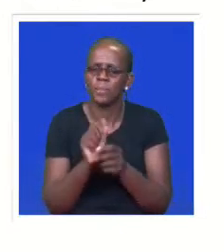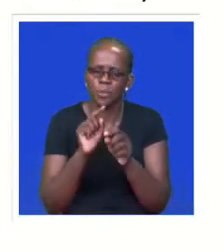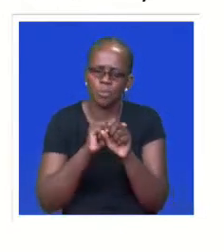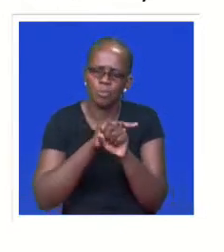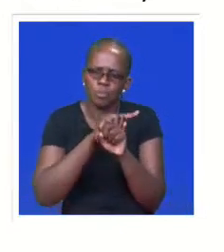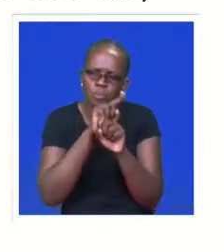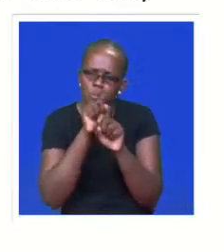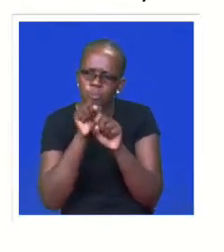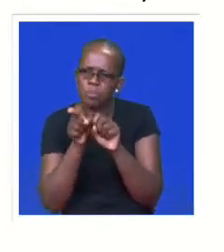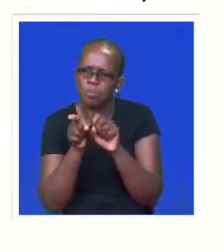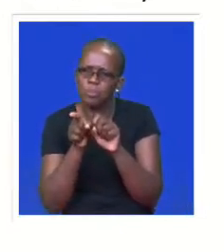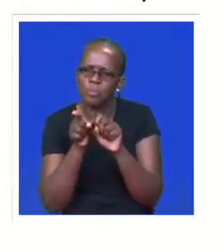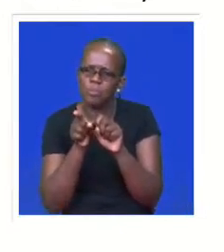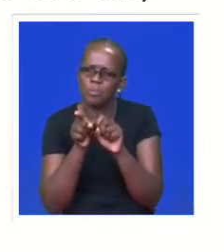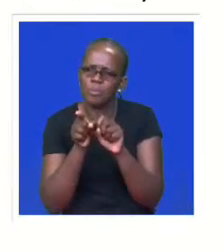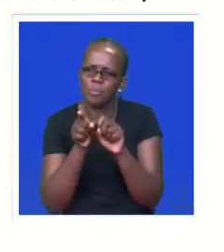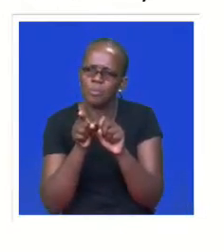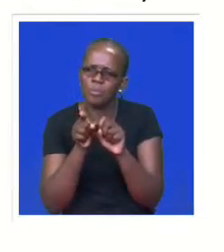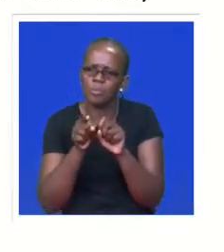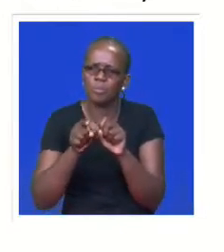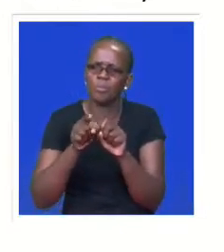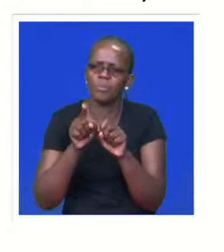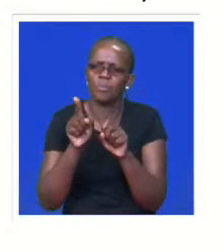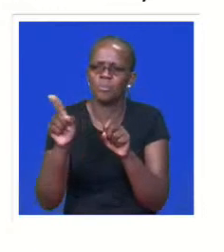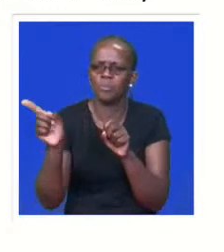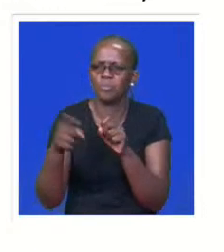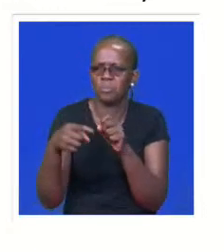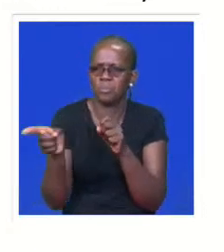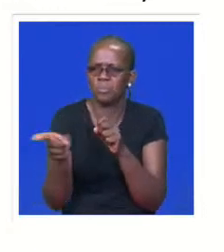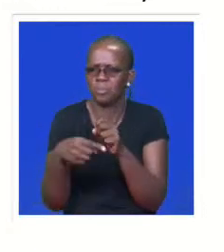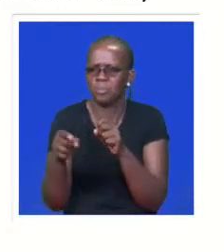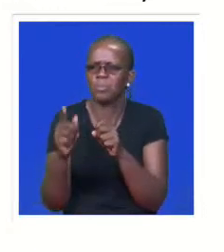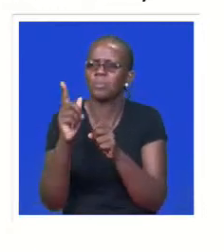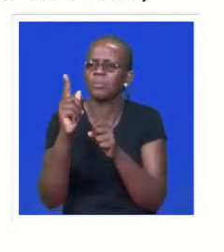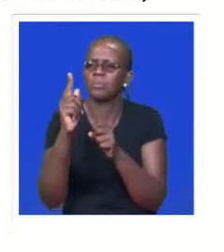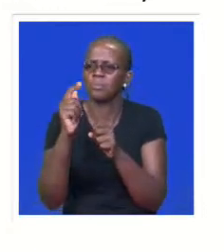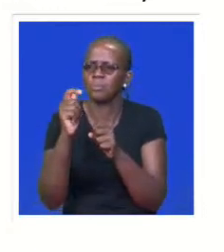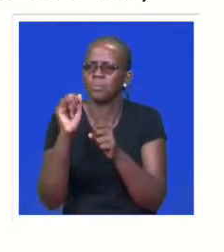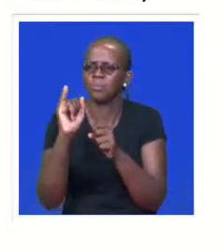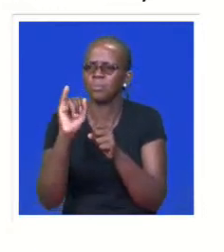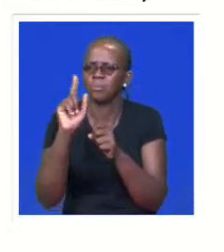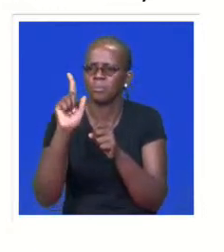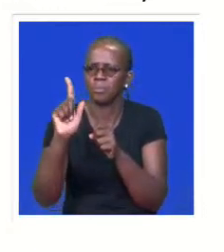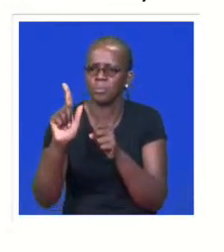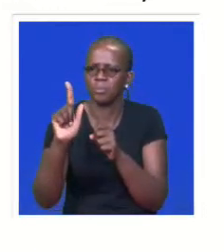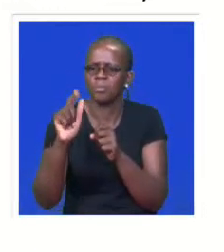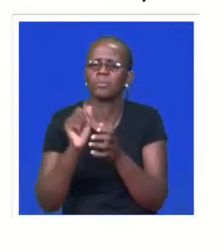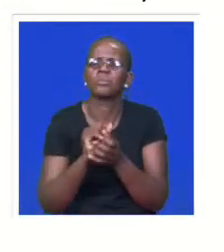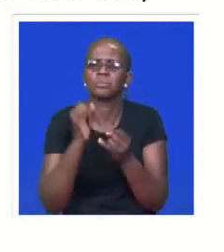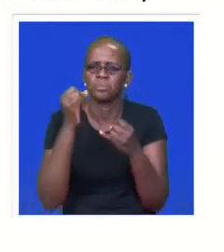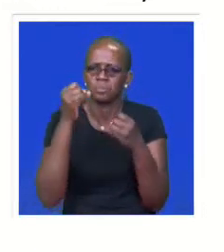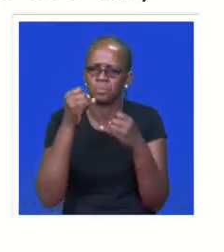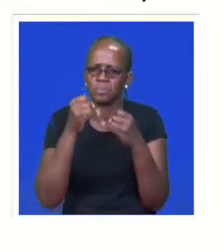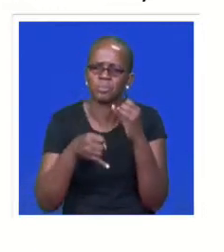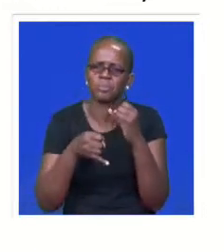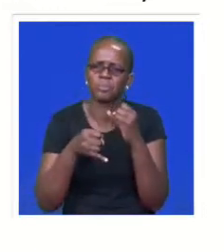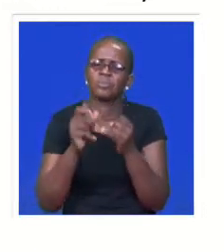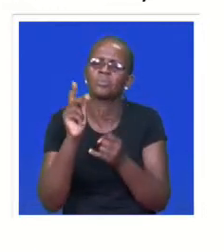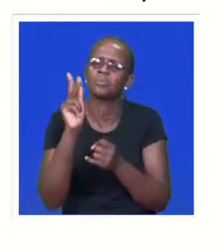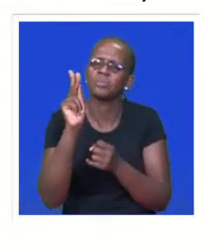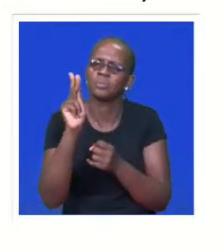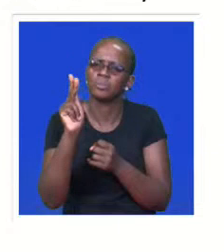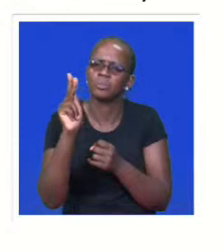Bent Tail. And lastly, we have got Knotted